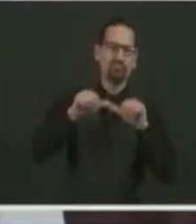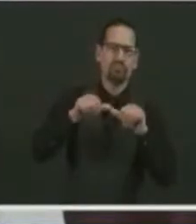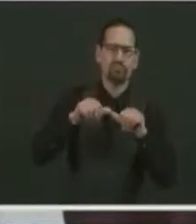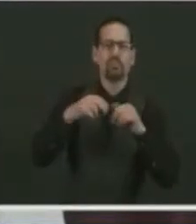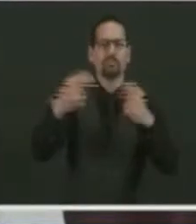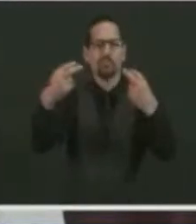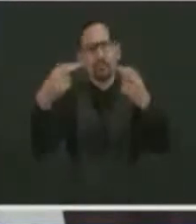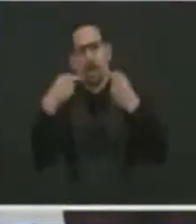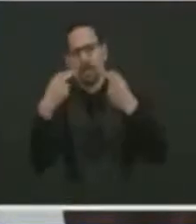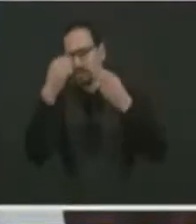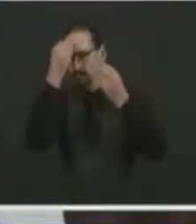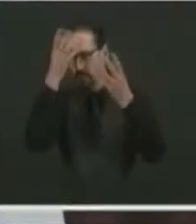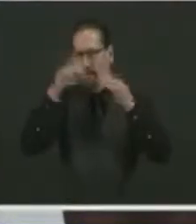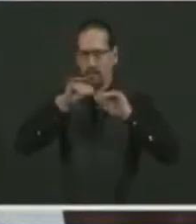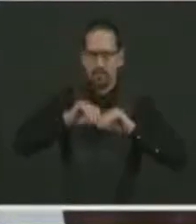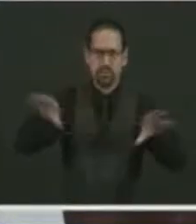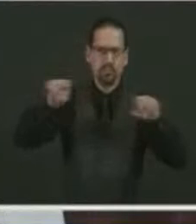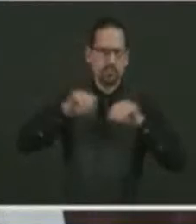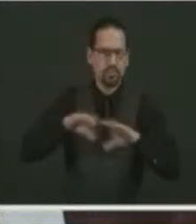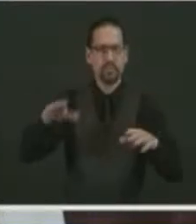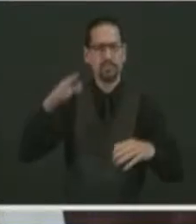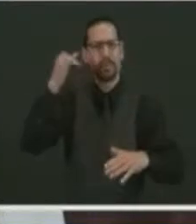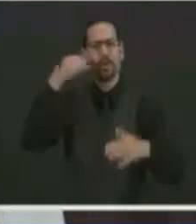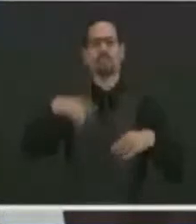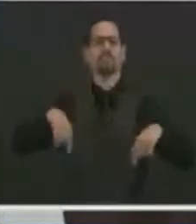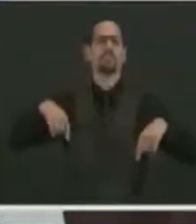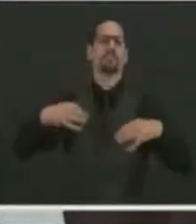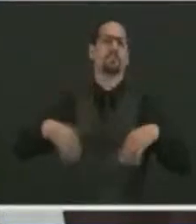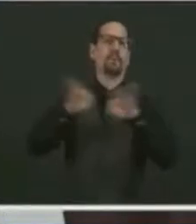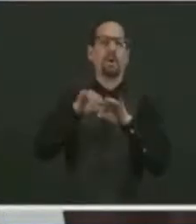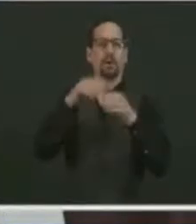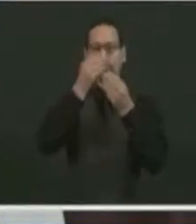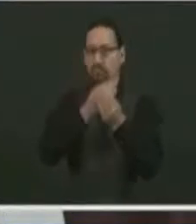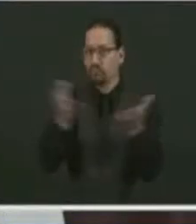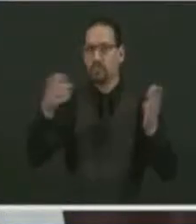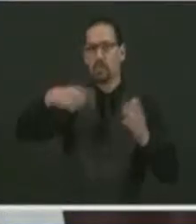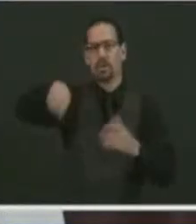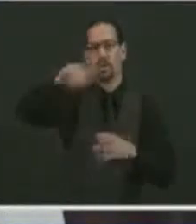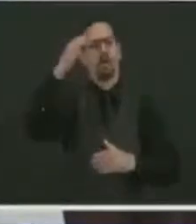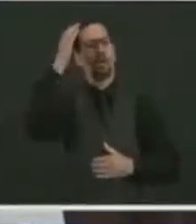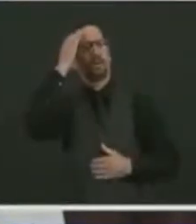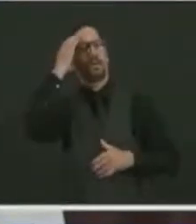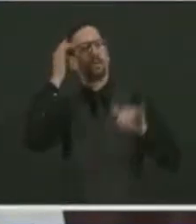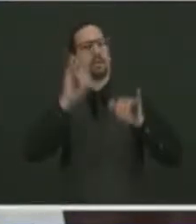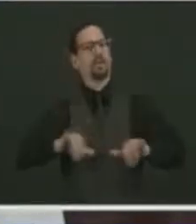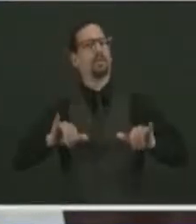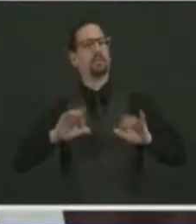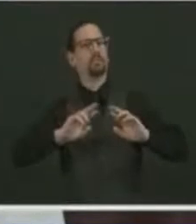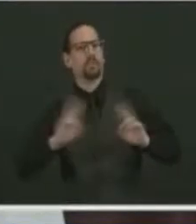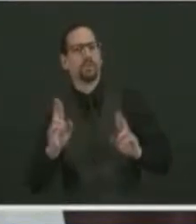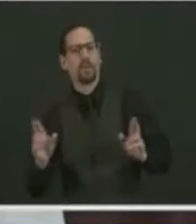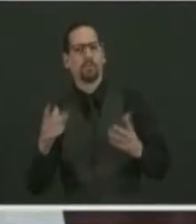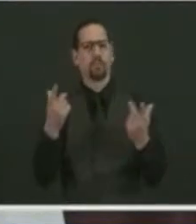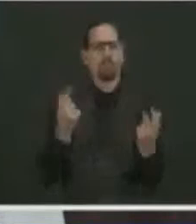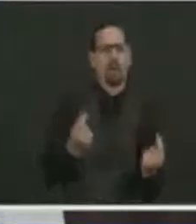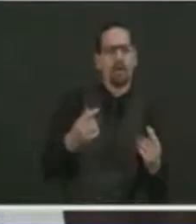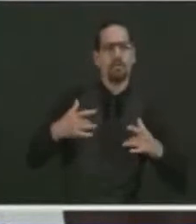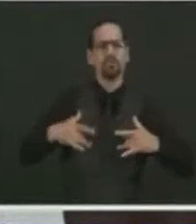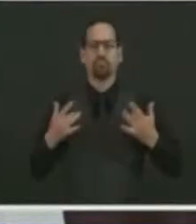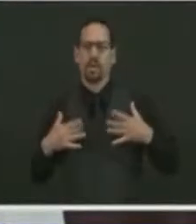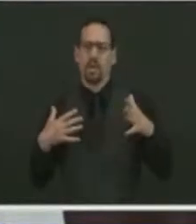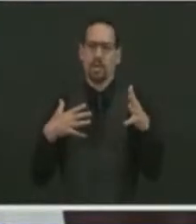these daily pressers. It's a helpful way for you to keep yourselves informed. As I said, I